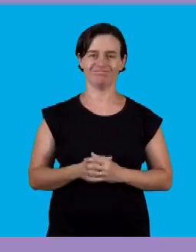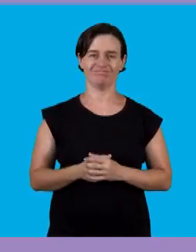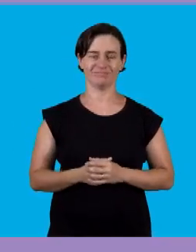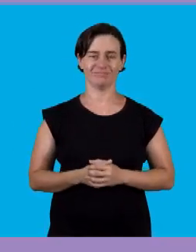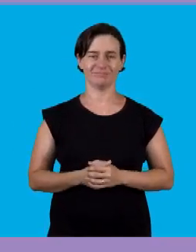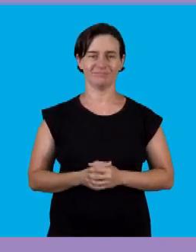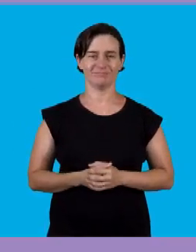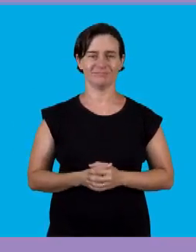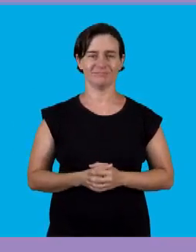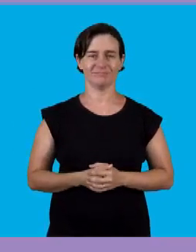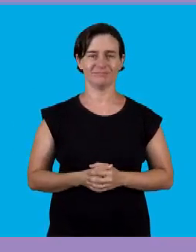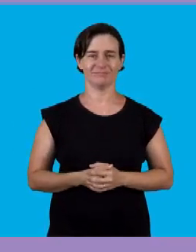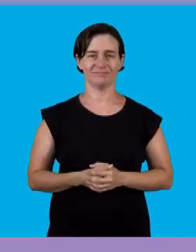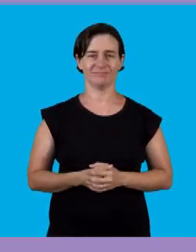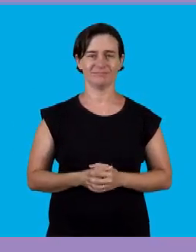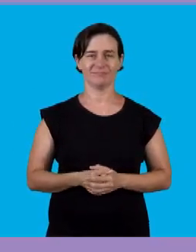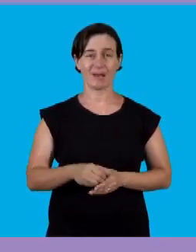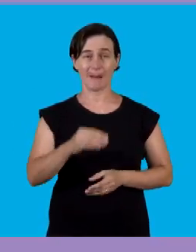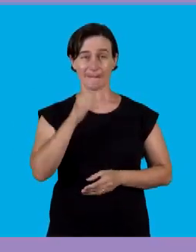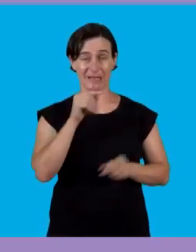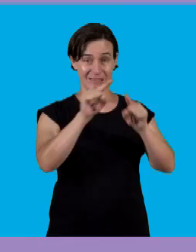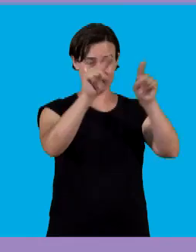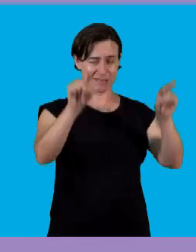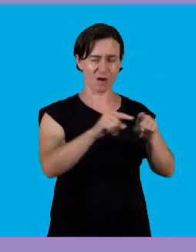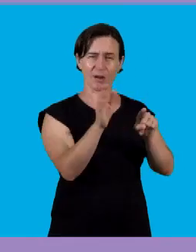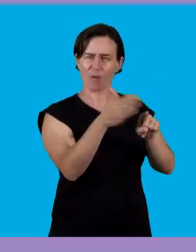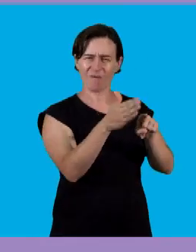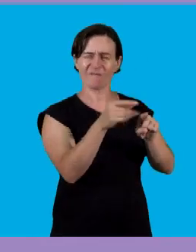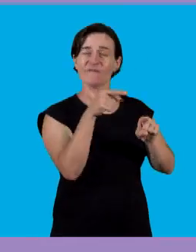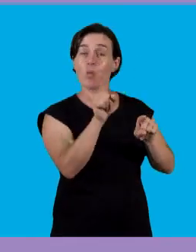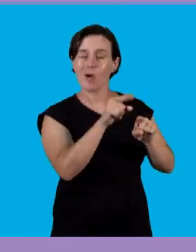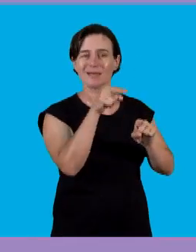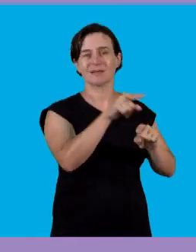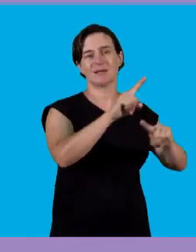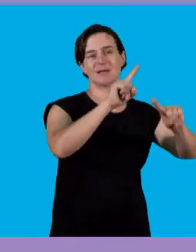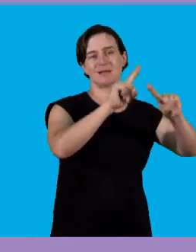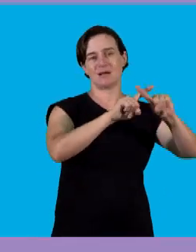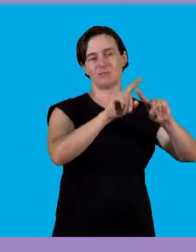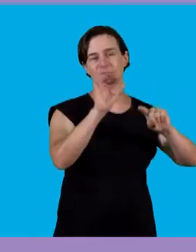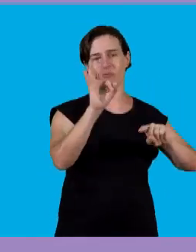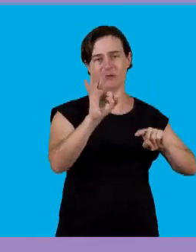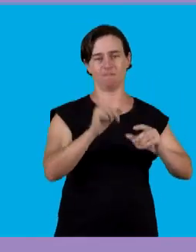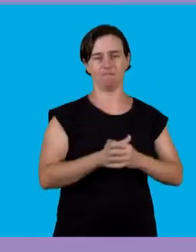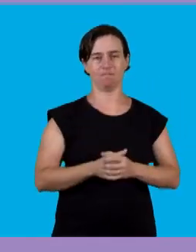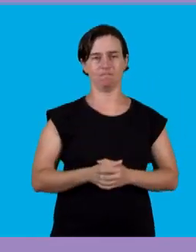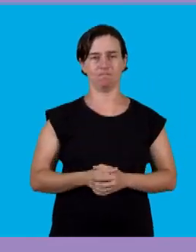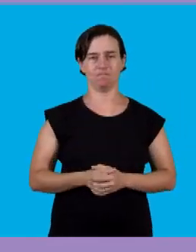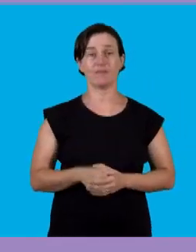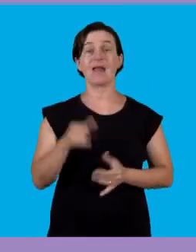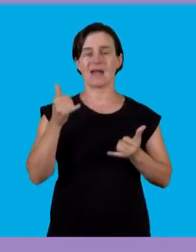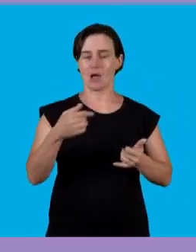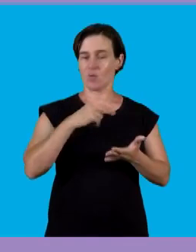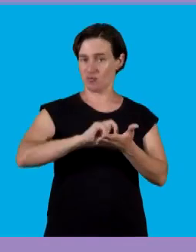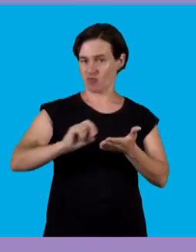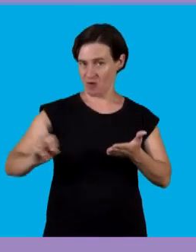get our 26. So that means that the missing part of that rule was to multiply by 4. Now let's write